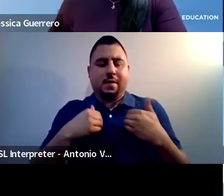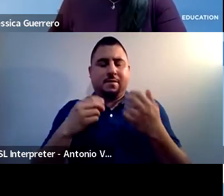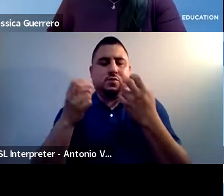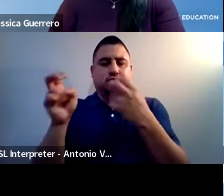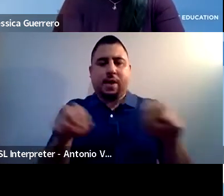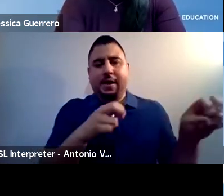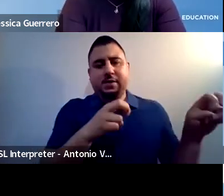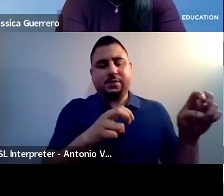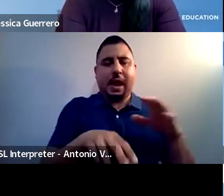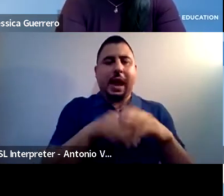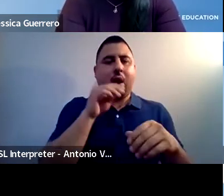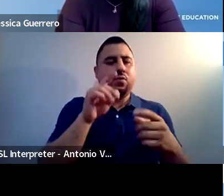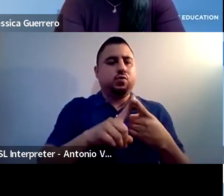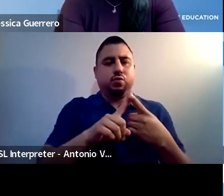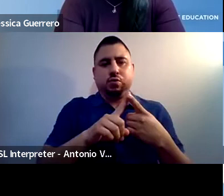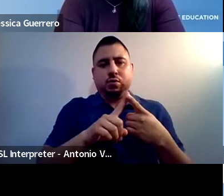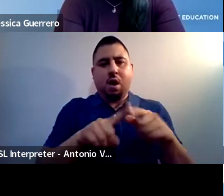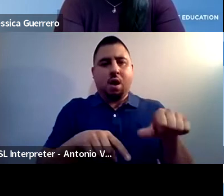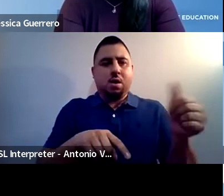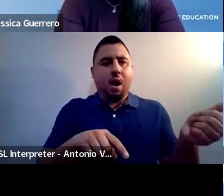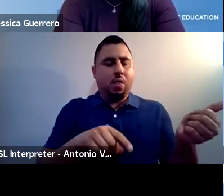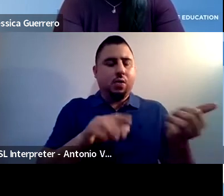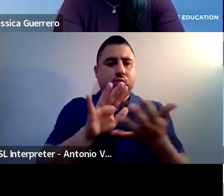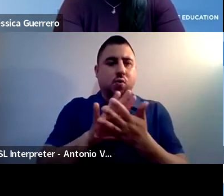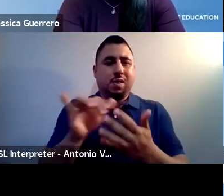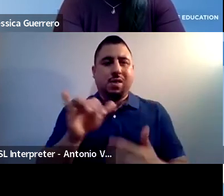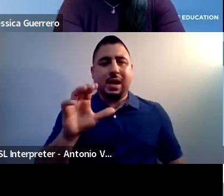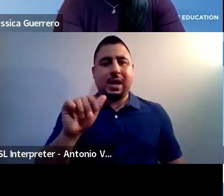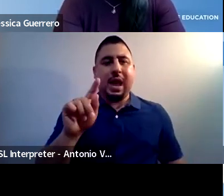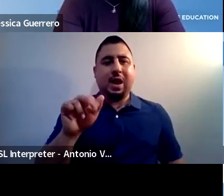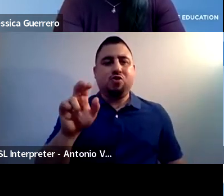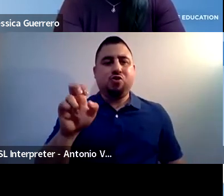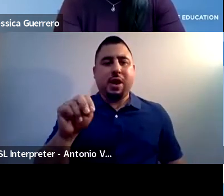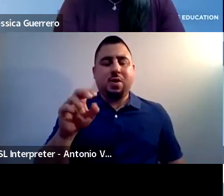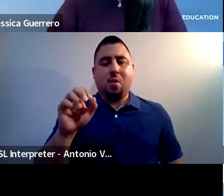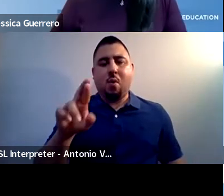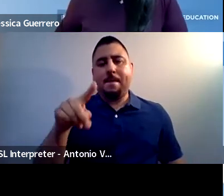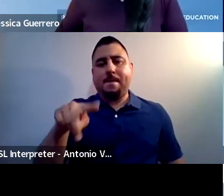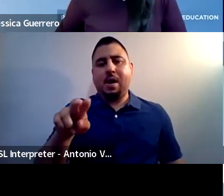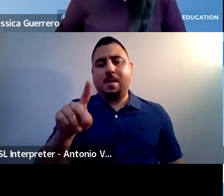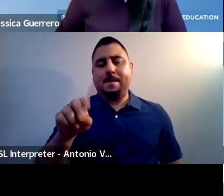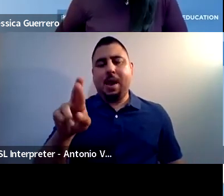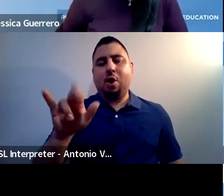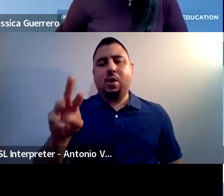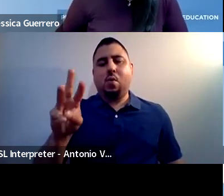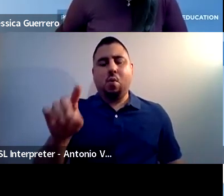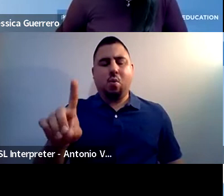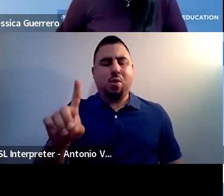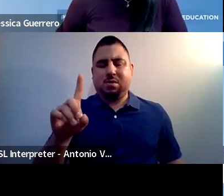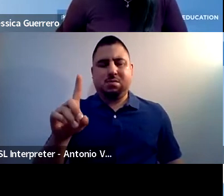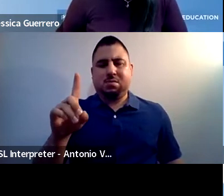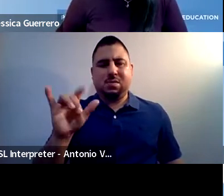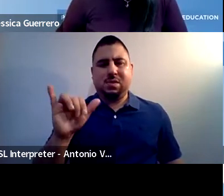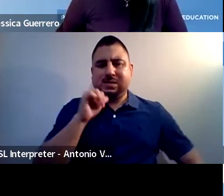transferred out to another school like Kettering or Perrywood or some of the other schools, that's not even in